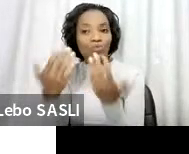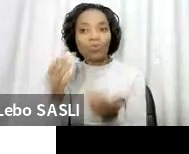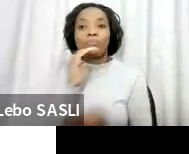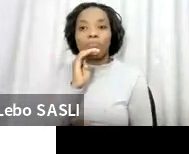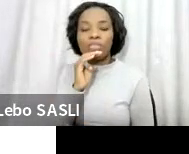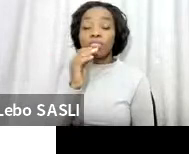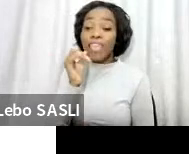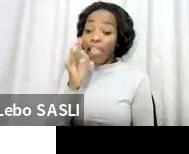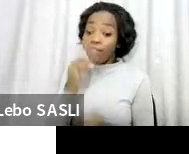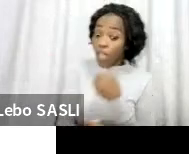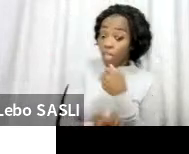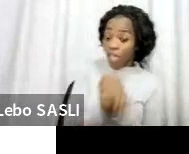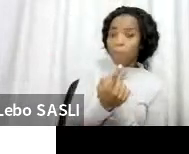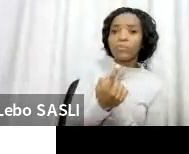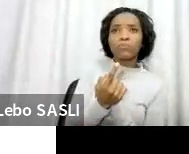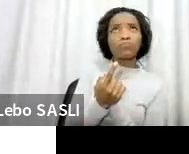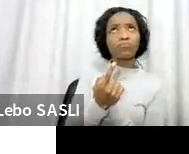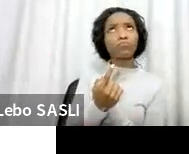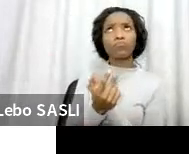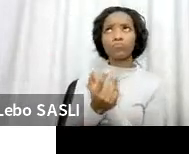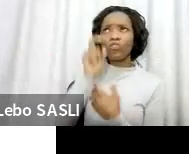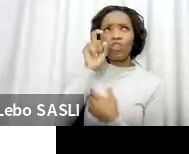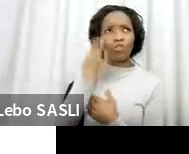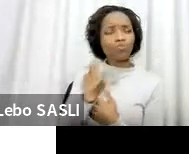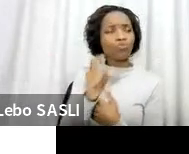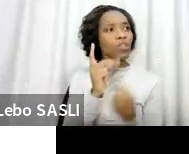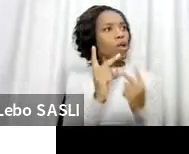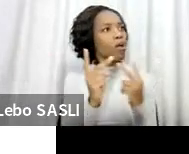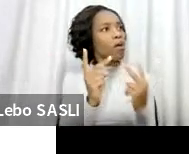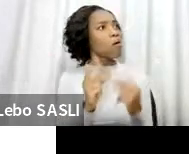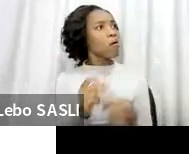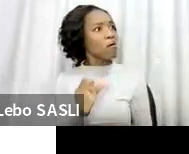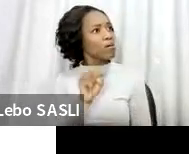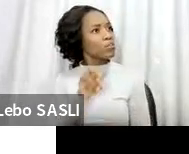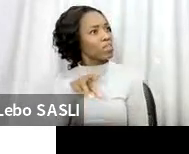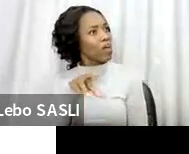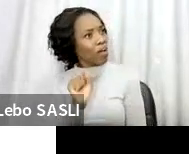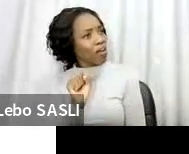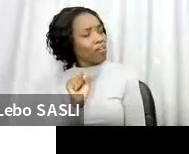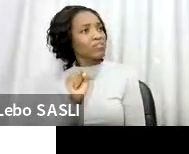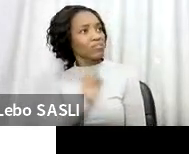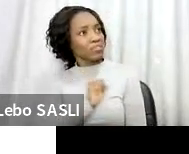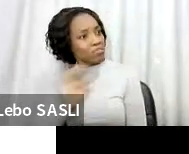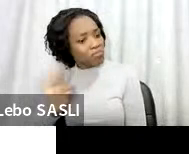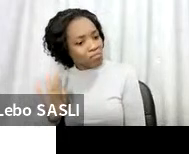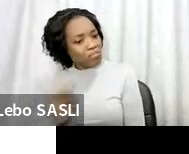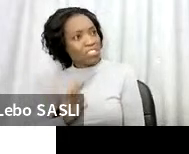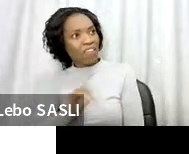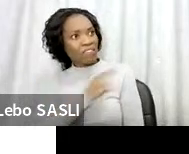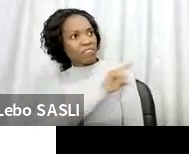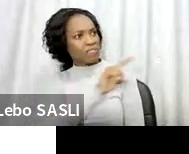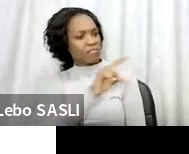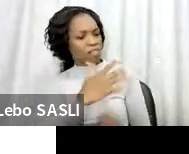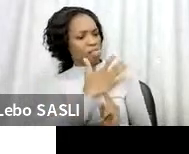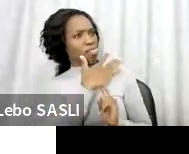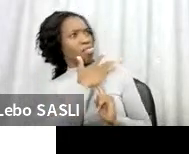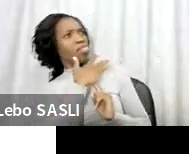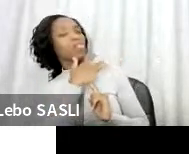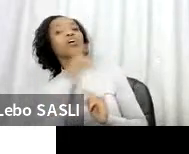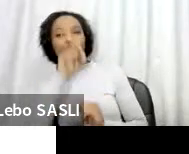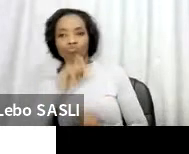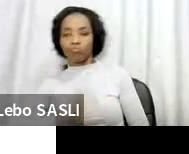speak well when you start to see that SARS employees or colleagues are crossing the line. And you should be able to report